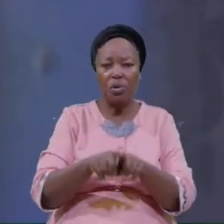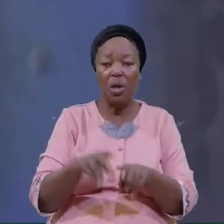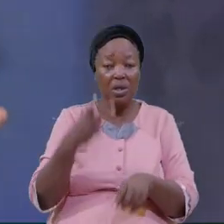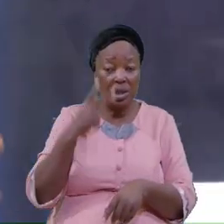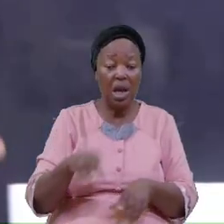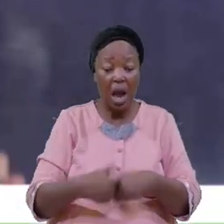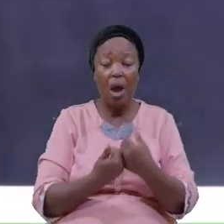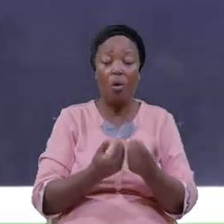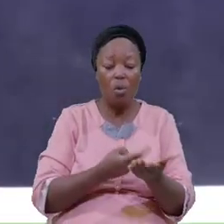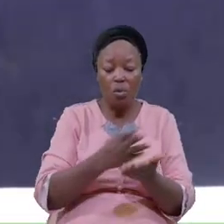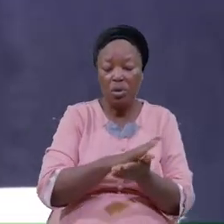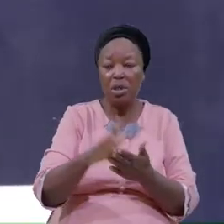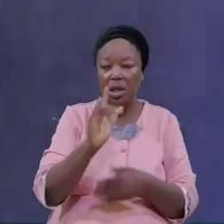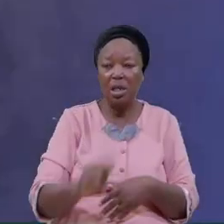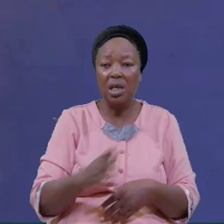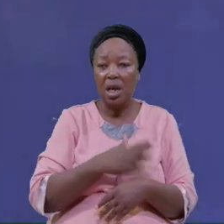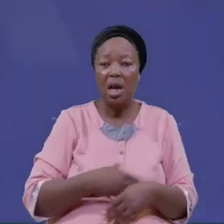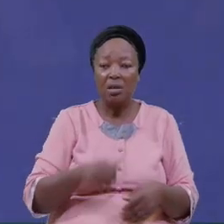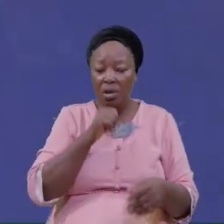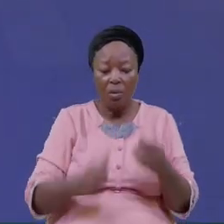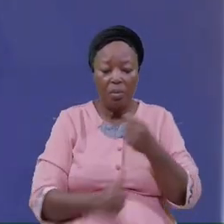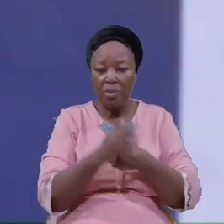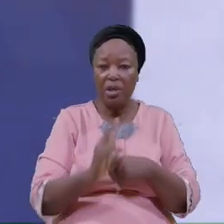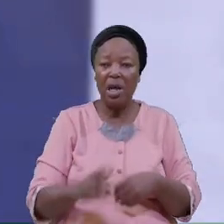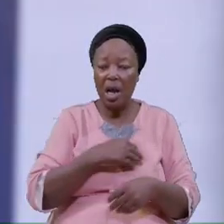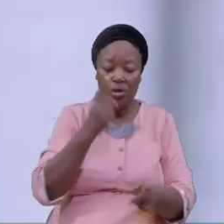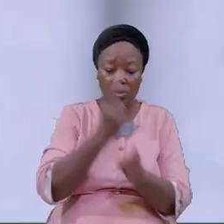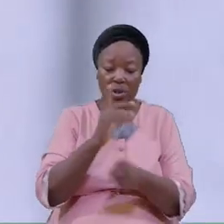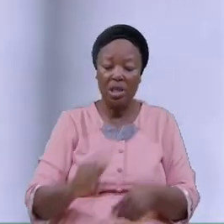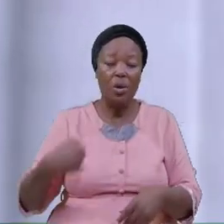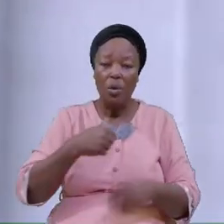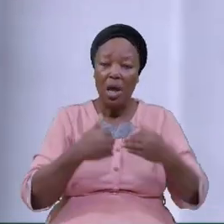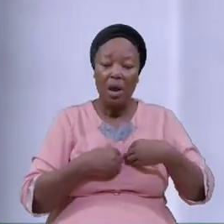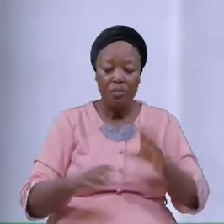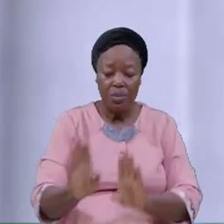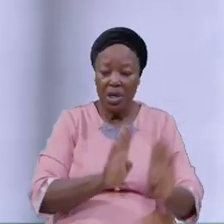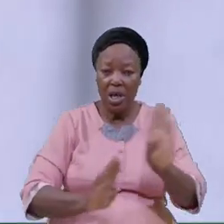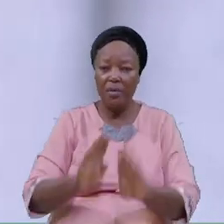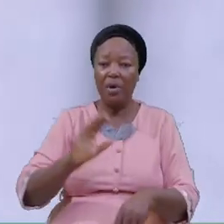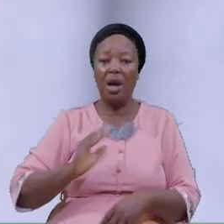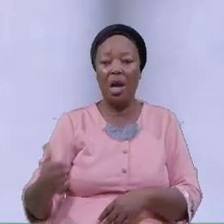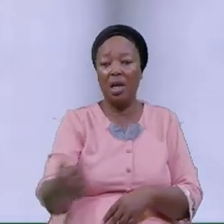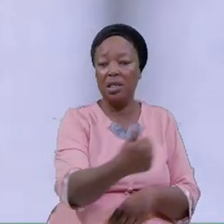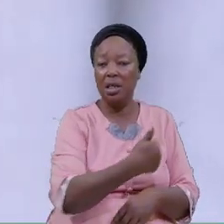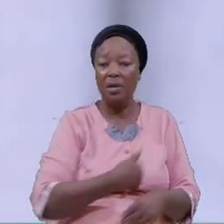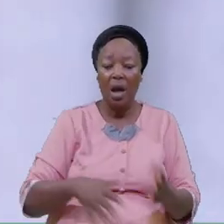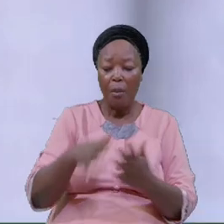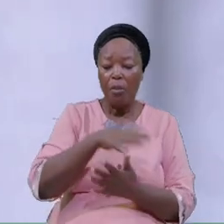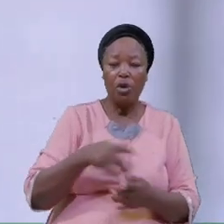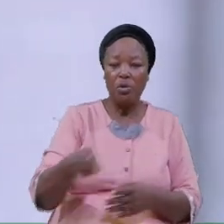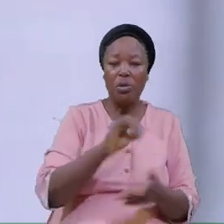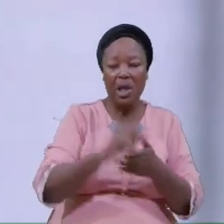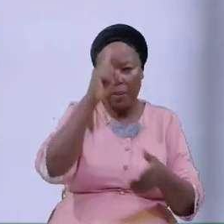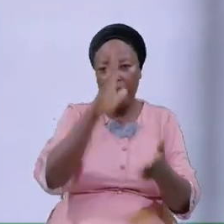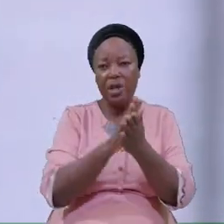unblameably and fully and justly we have behaved ourselves among you that believe. Il dit, vous savez